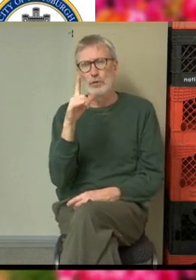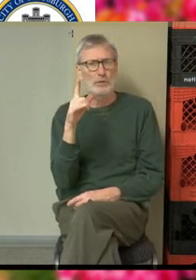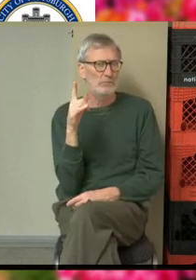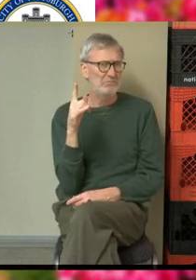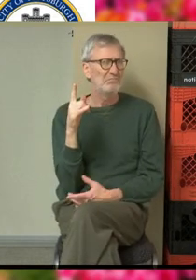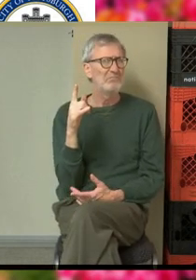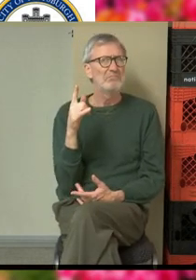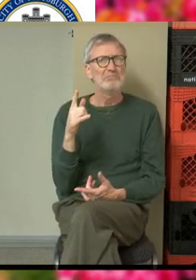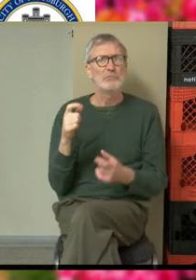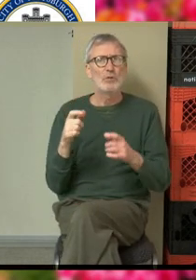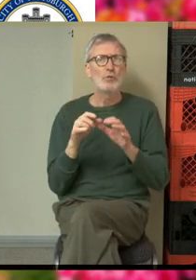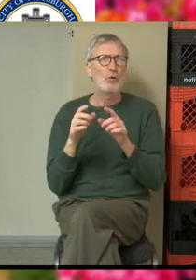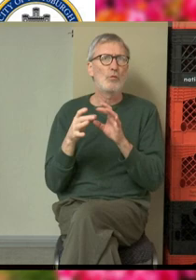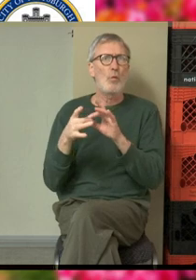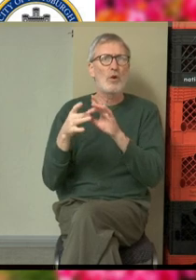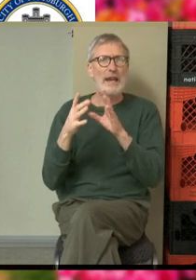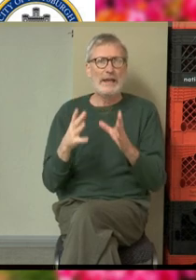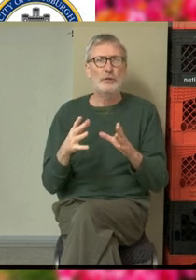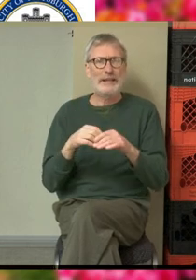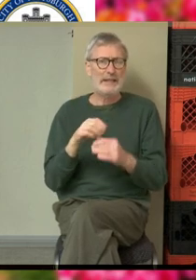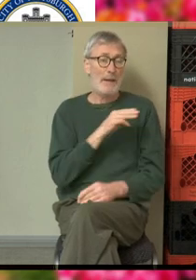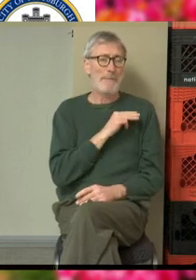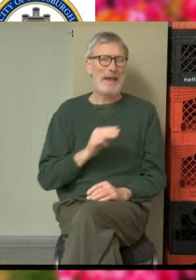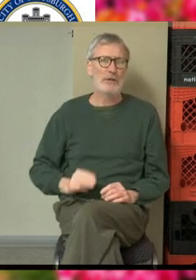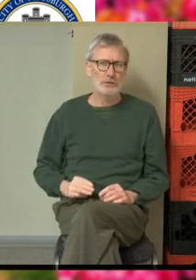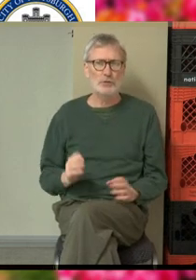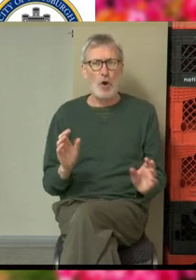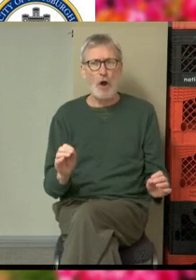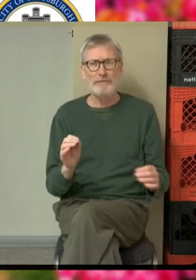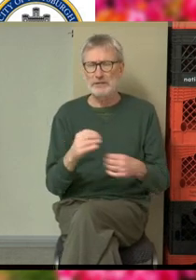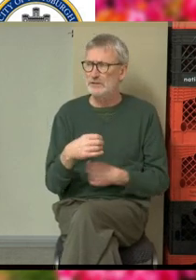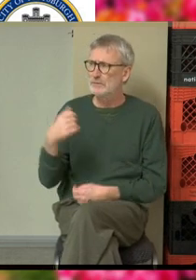also in the Mayor's Office.